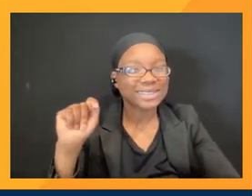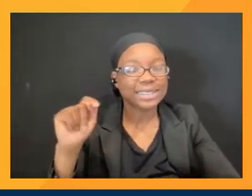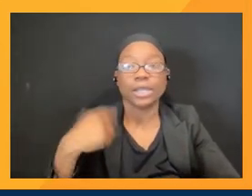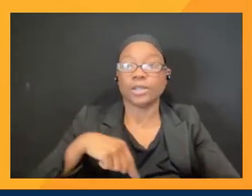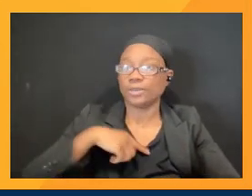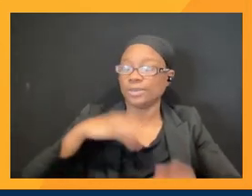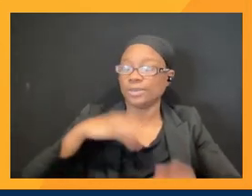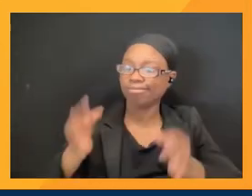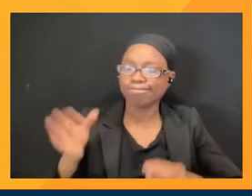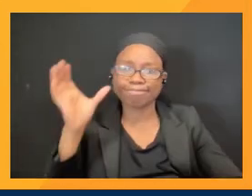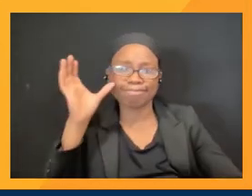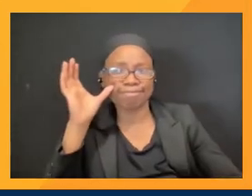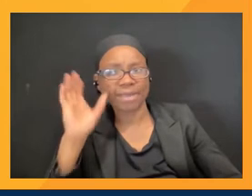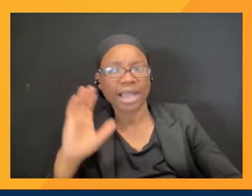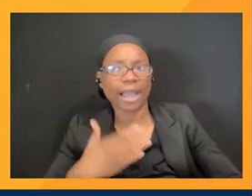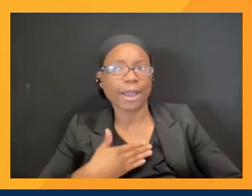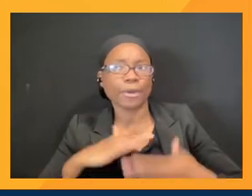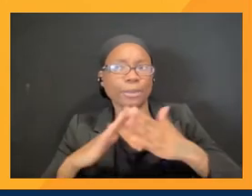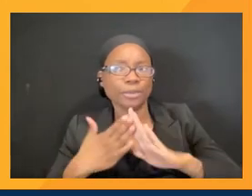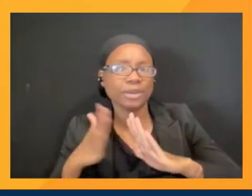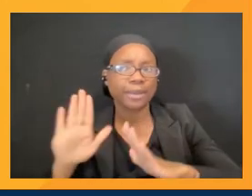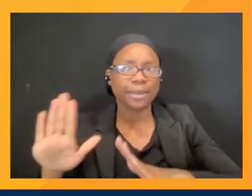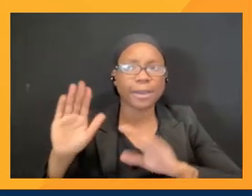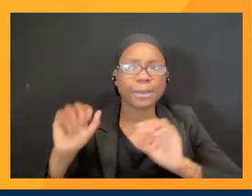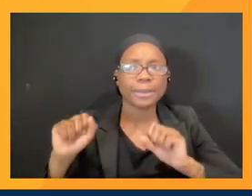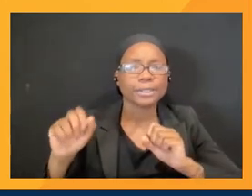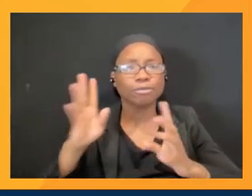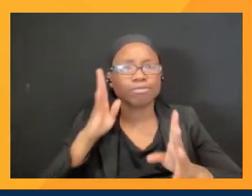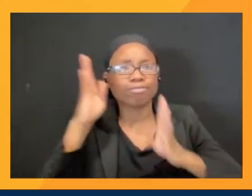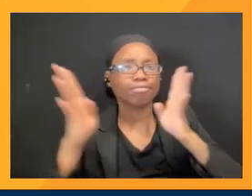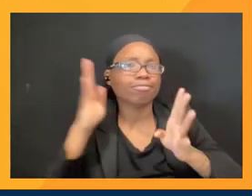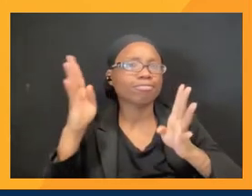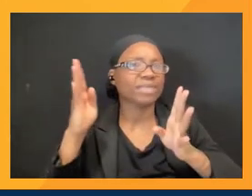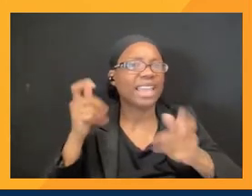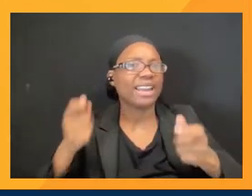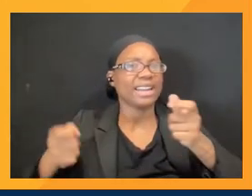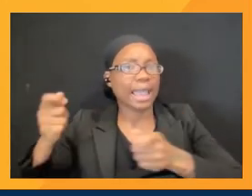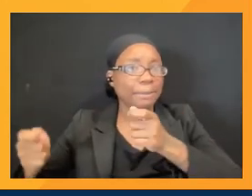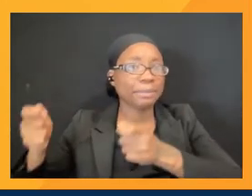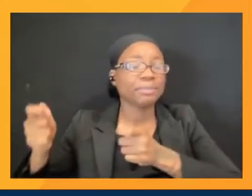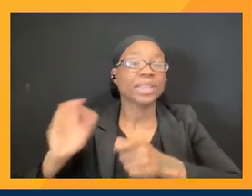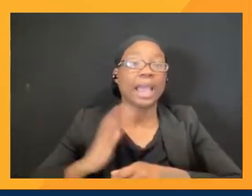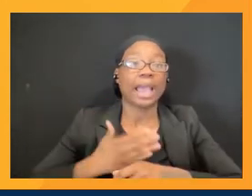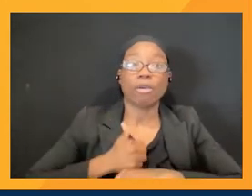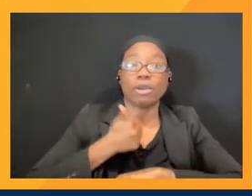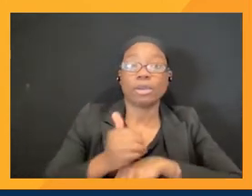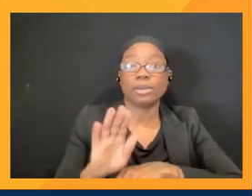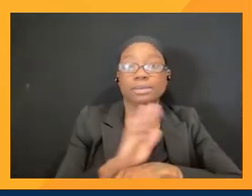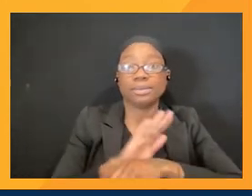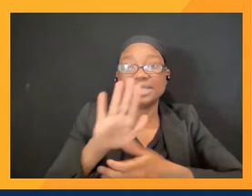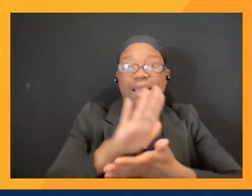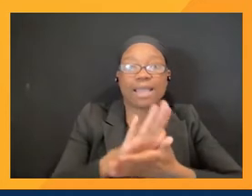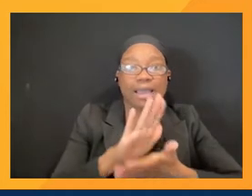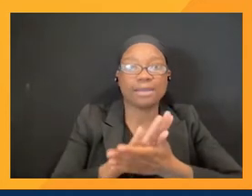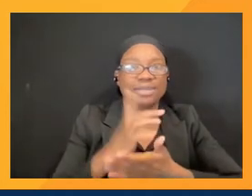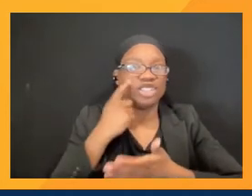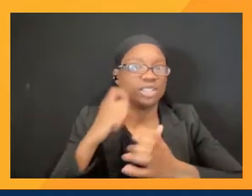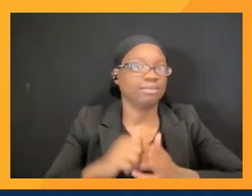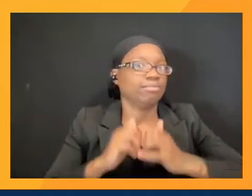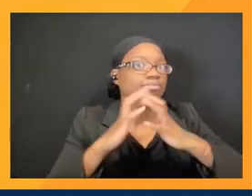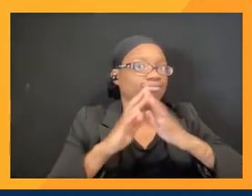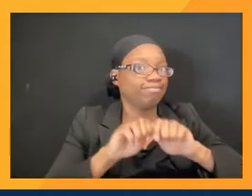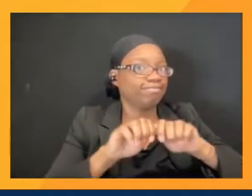crises? Yeah, I was not there in 2008, but um, I think for